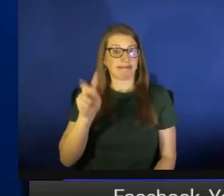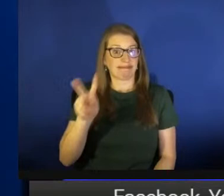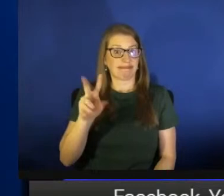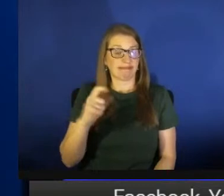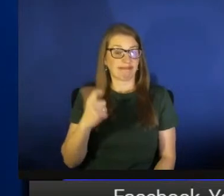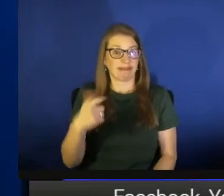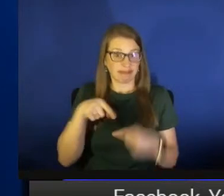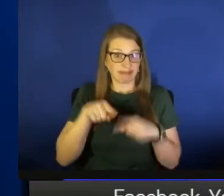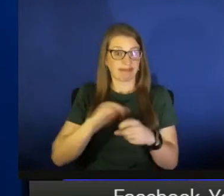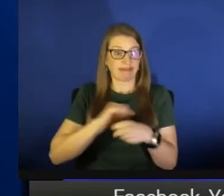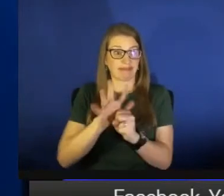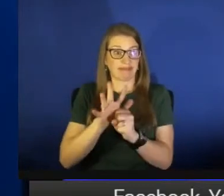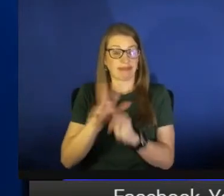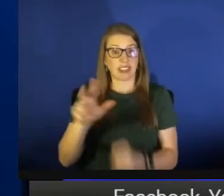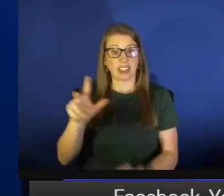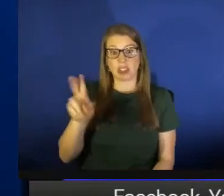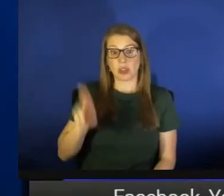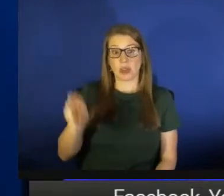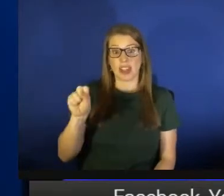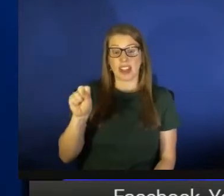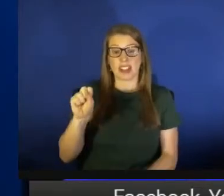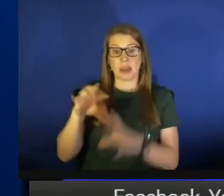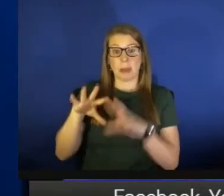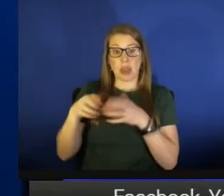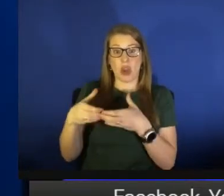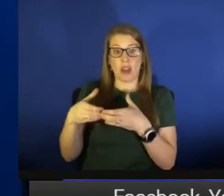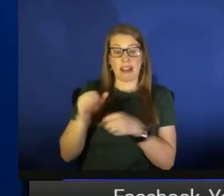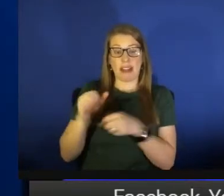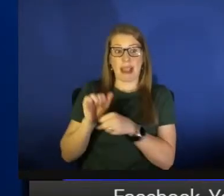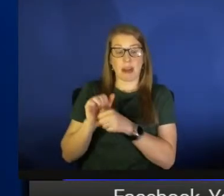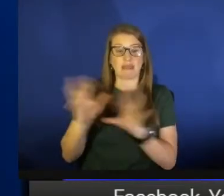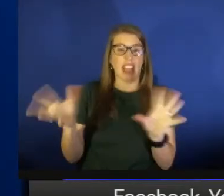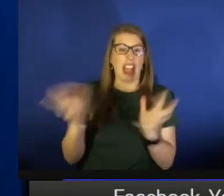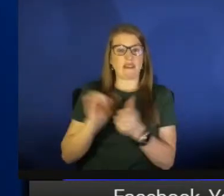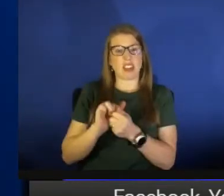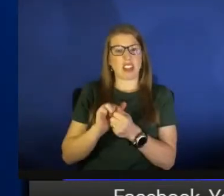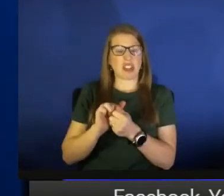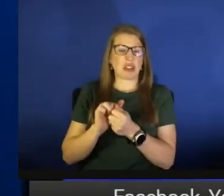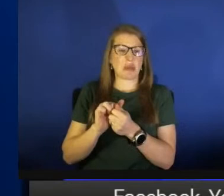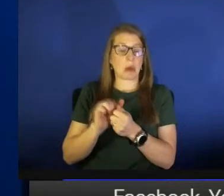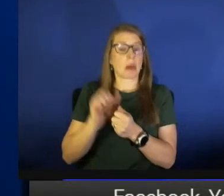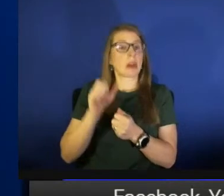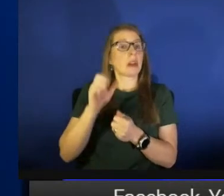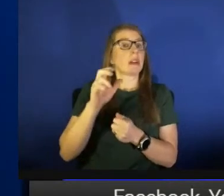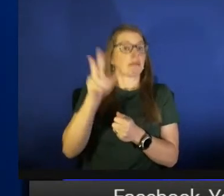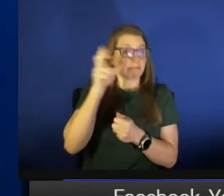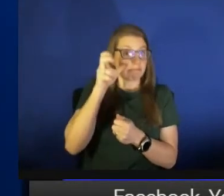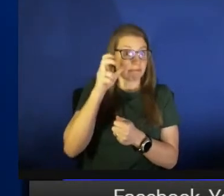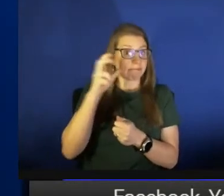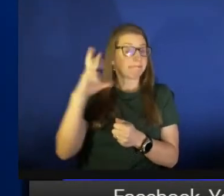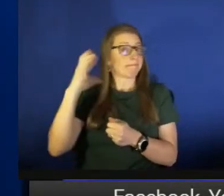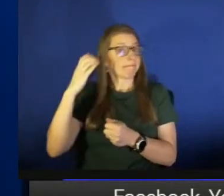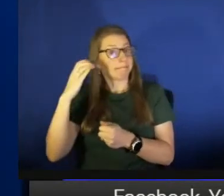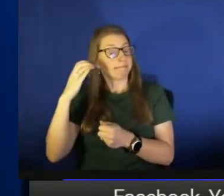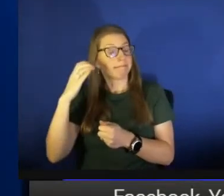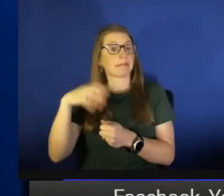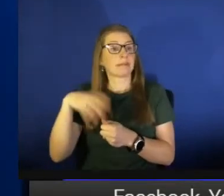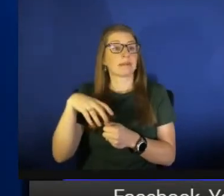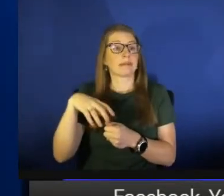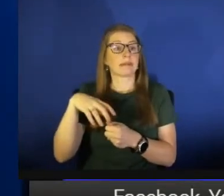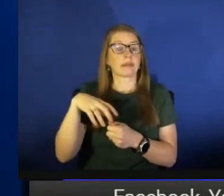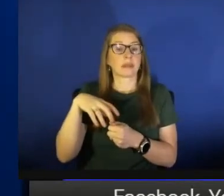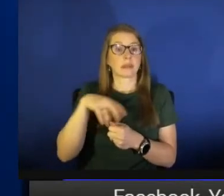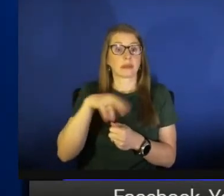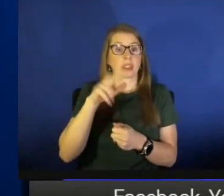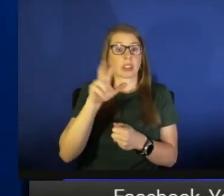U.S. Bureau of Labor Statistics found on average people were watching or listening to TV or radio about 3 to 5 hours each